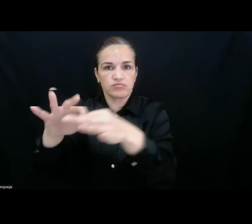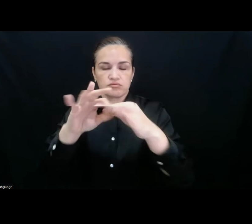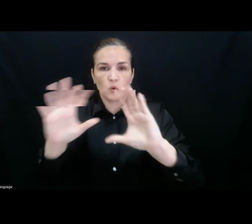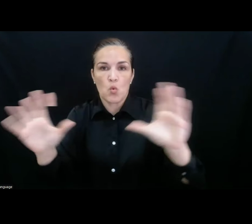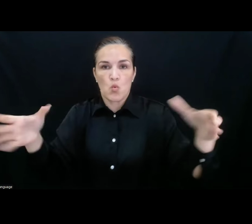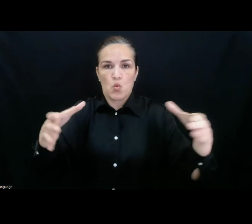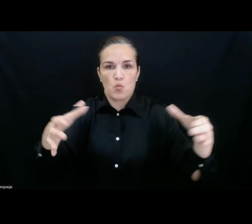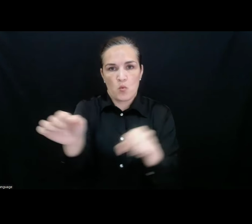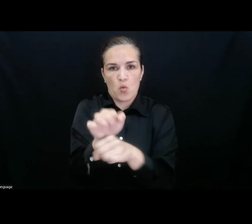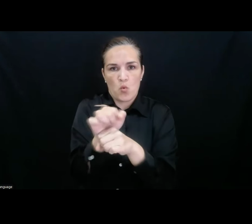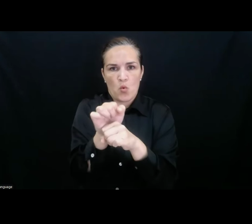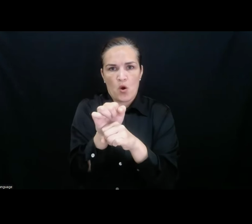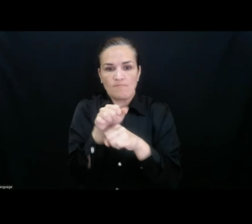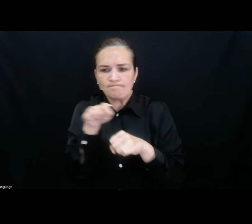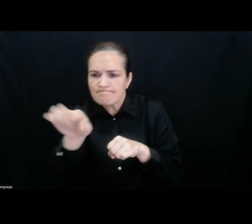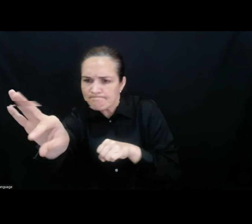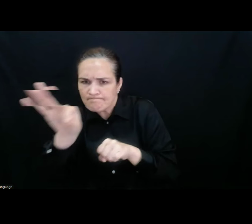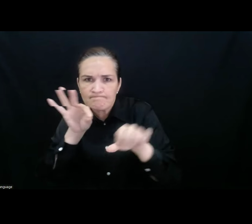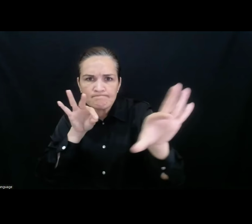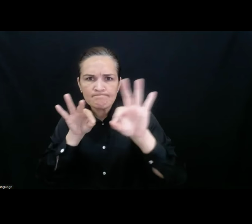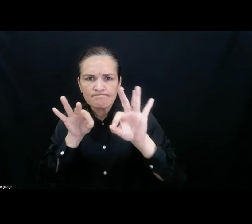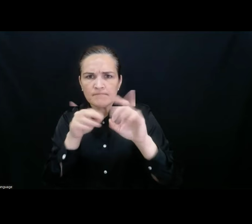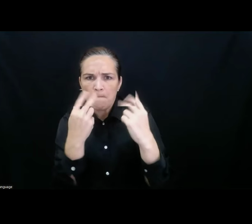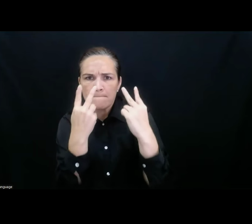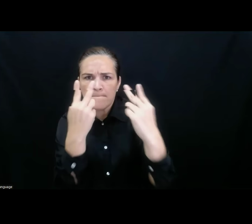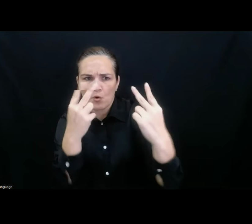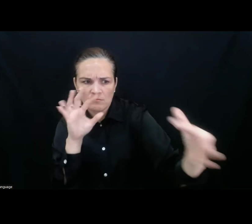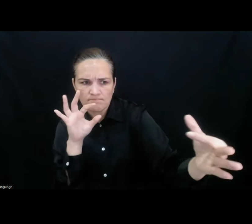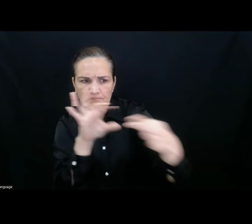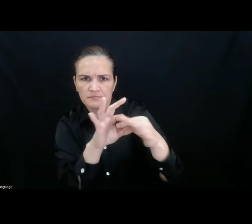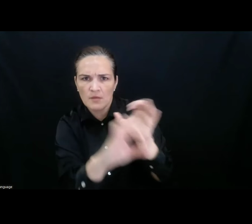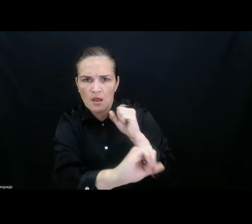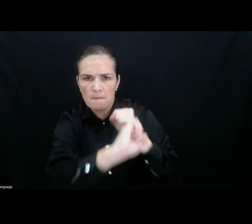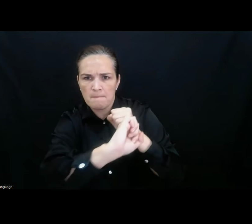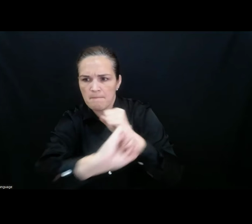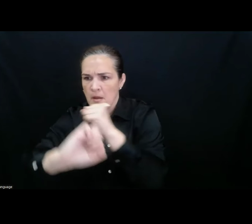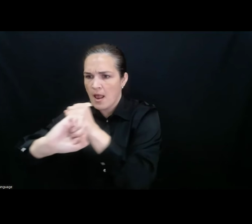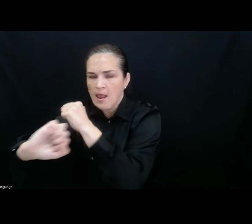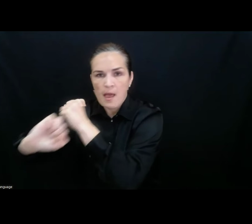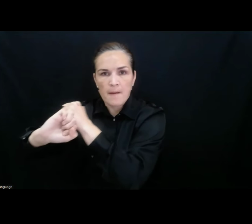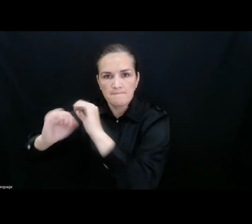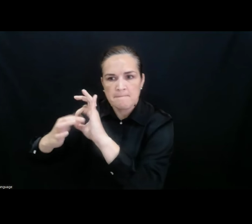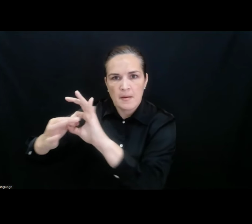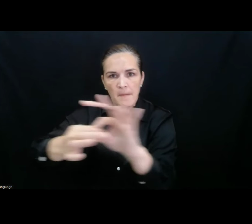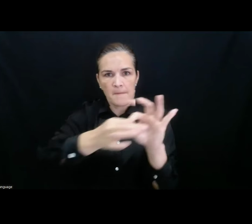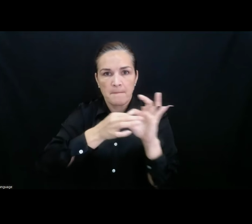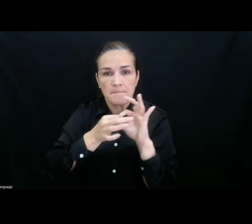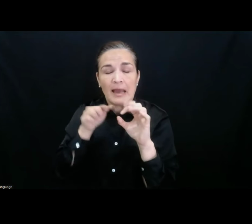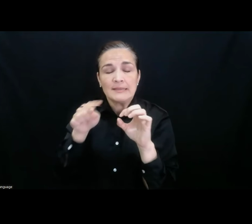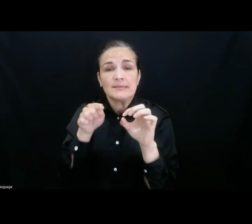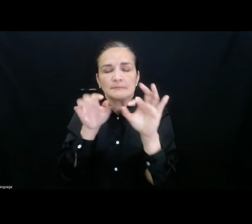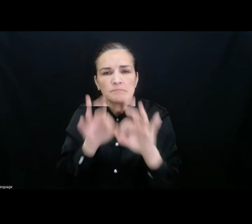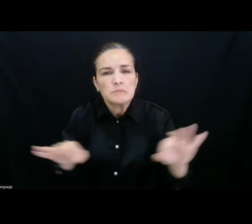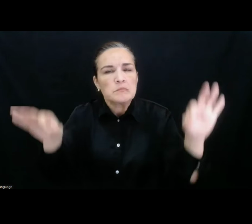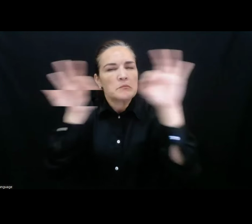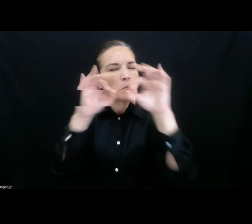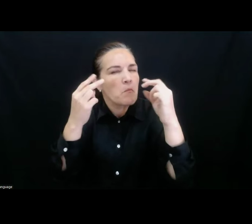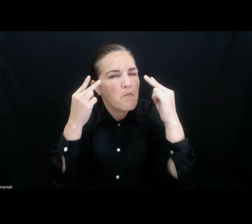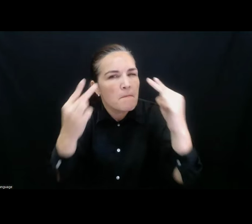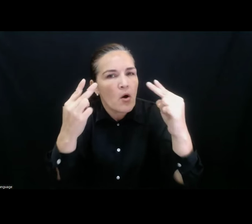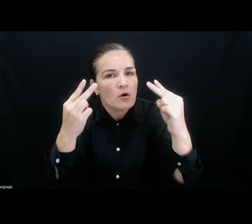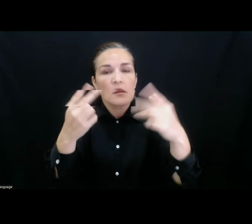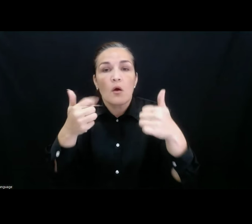included relevant partners and stakeholders. And particularly what was crucial was that in that